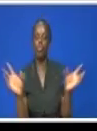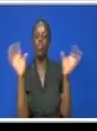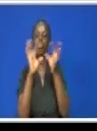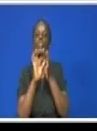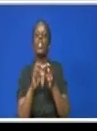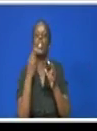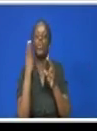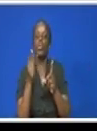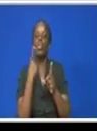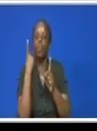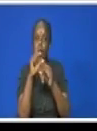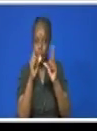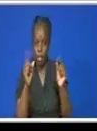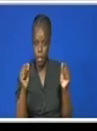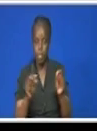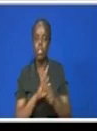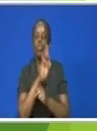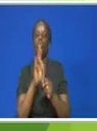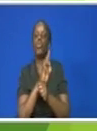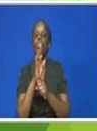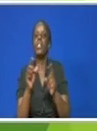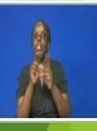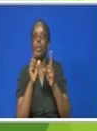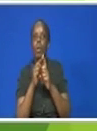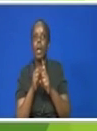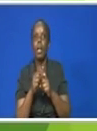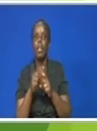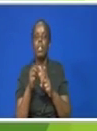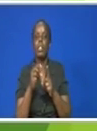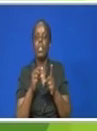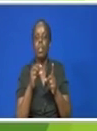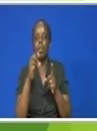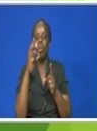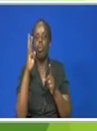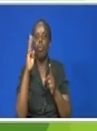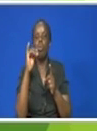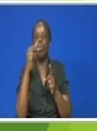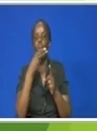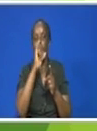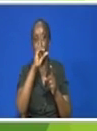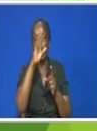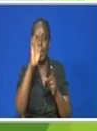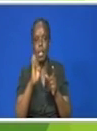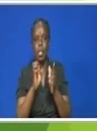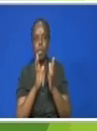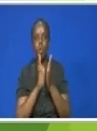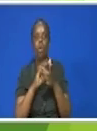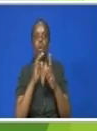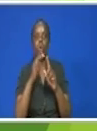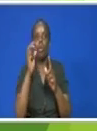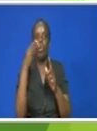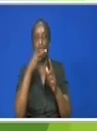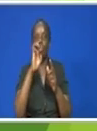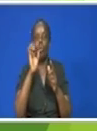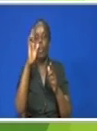2 in one sentence using that term or using the terms while or whereas, so